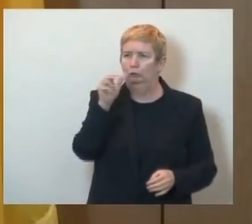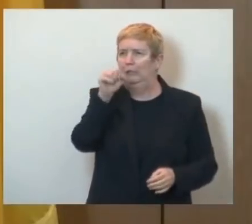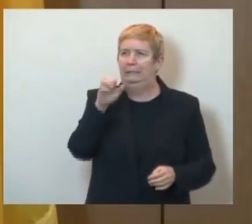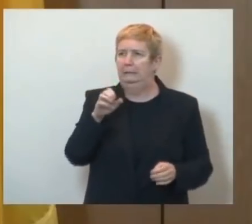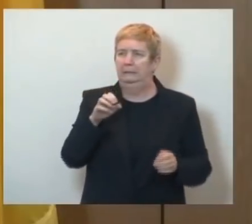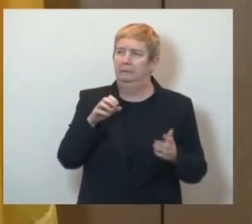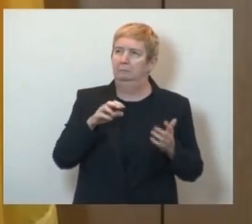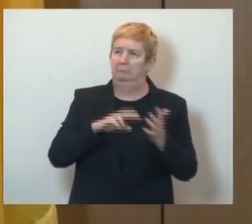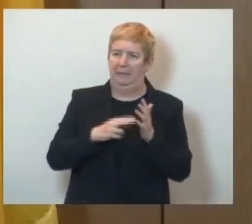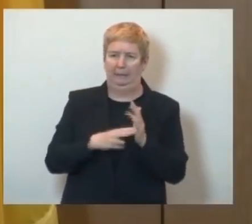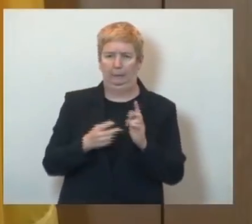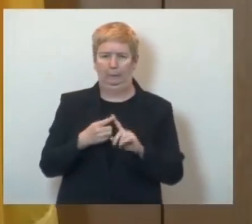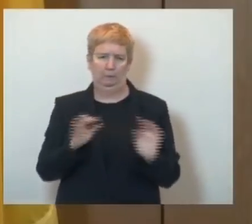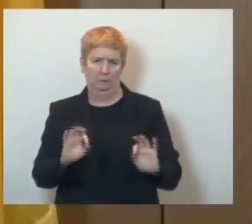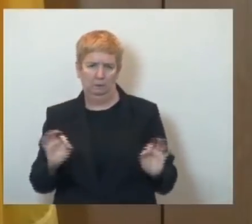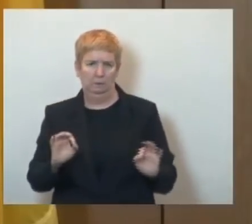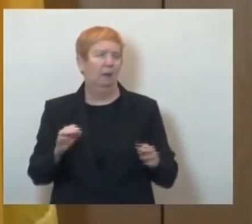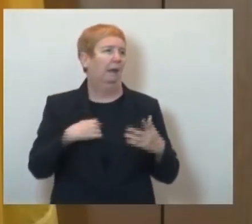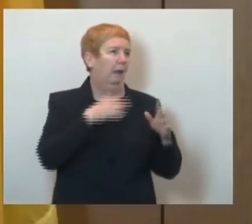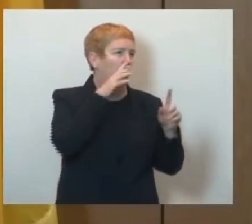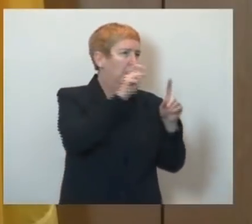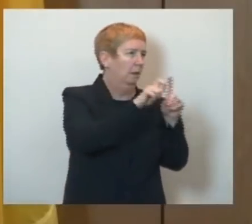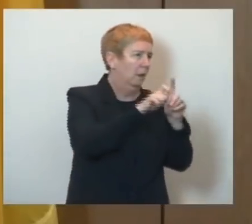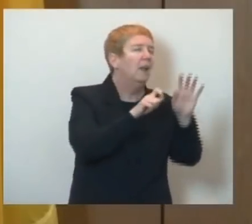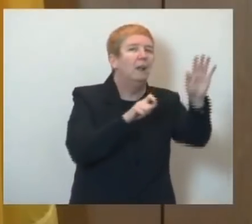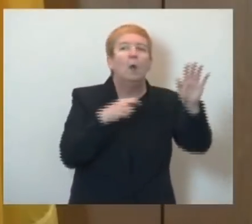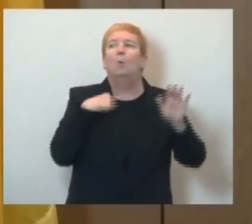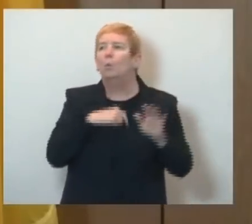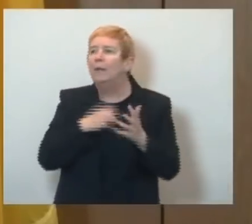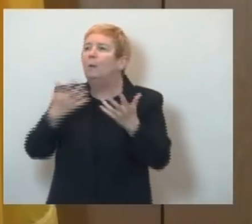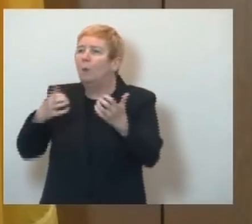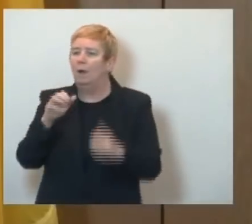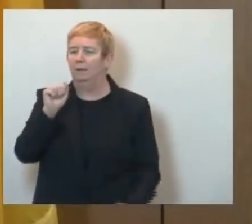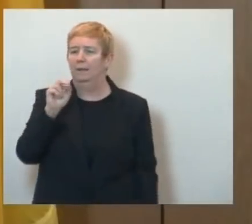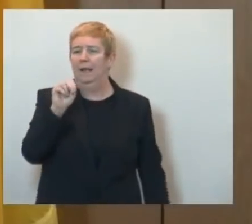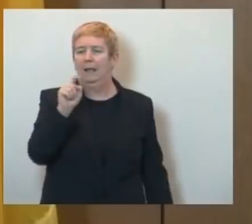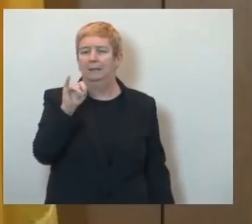him a bit. We want antibody tests and we want to do that